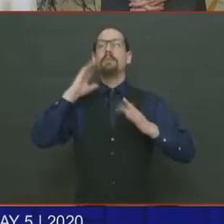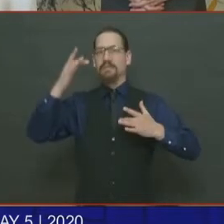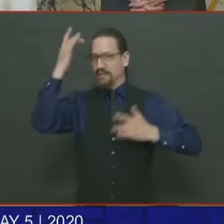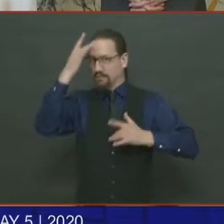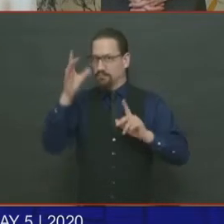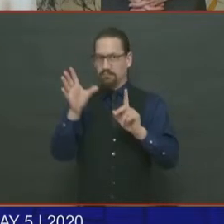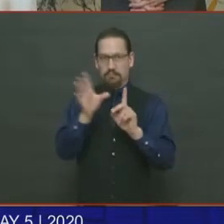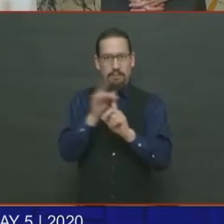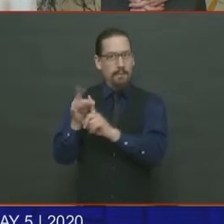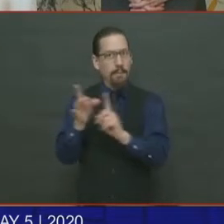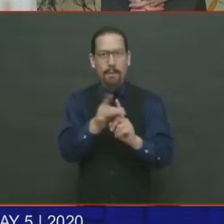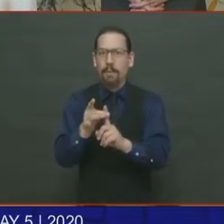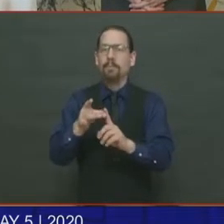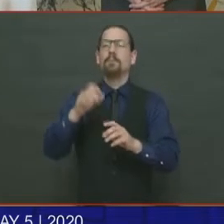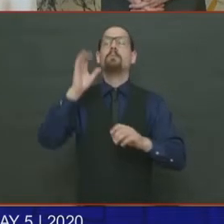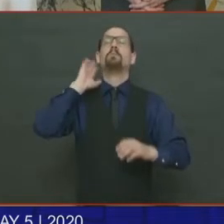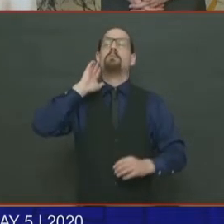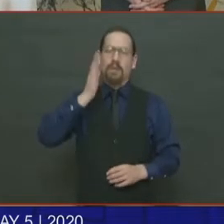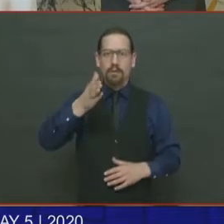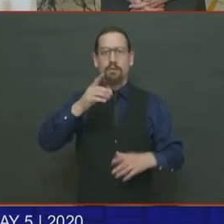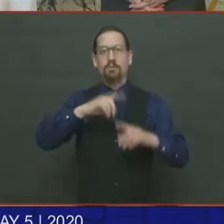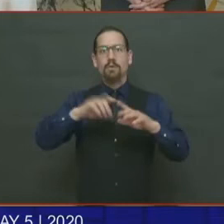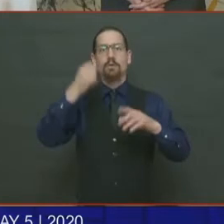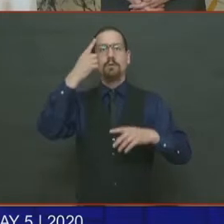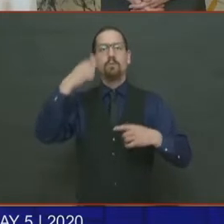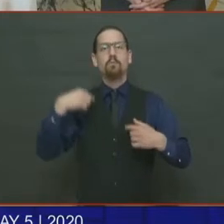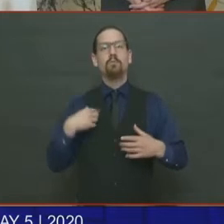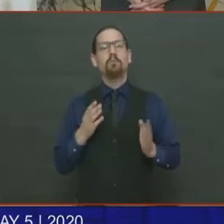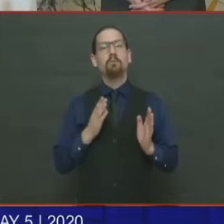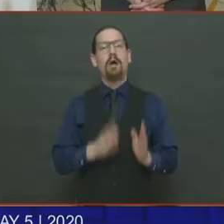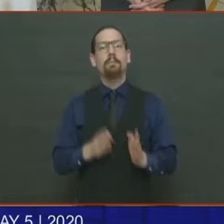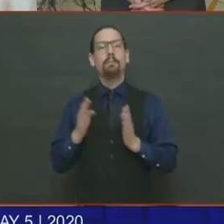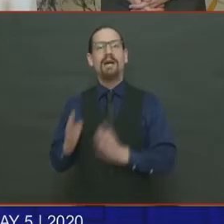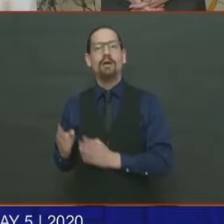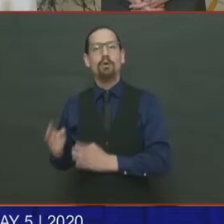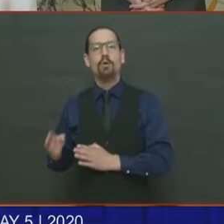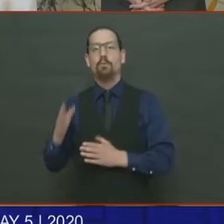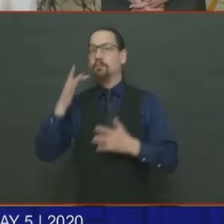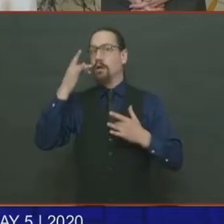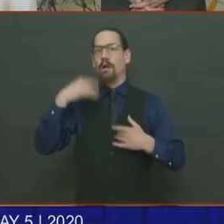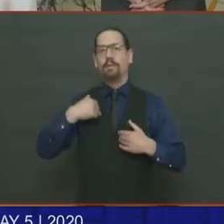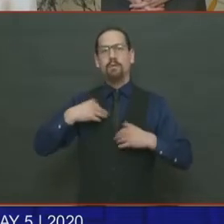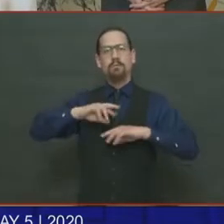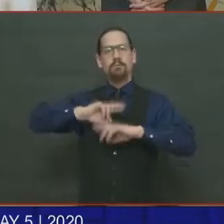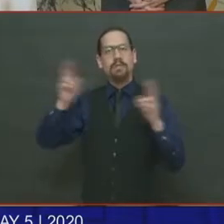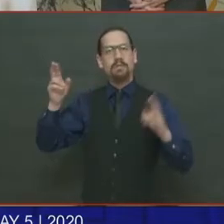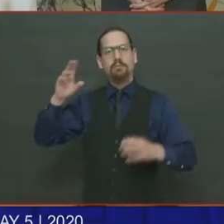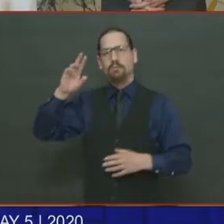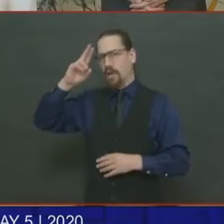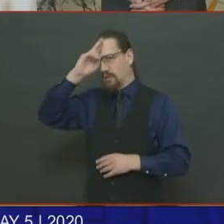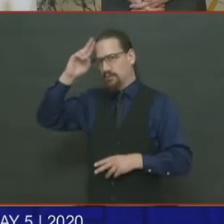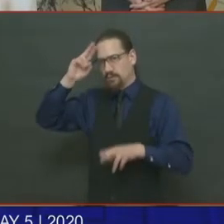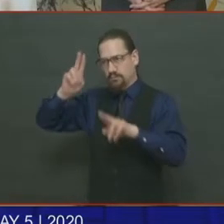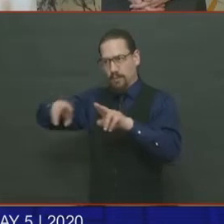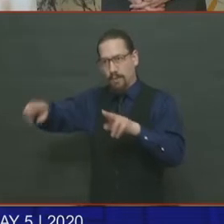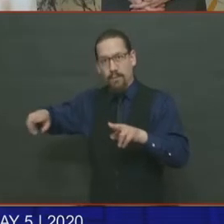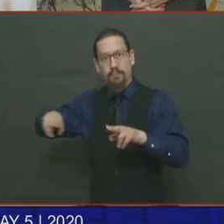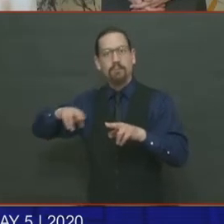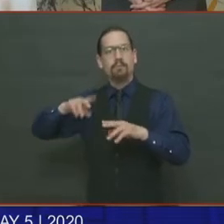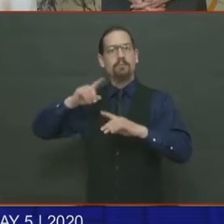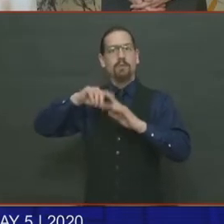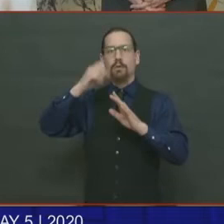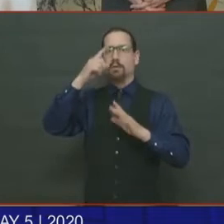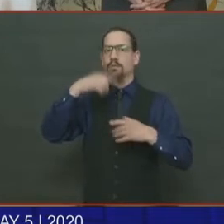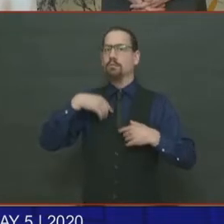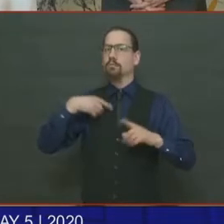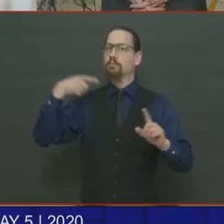a place where we have that horrible spike and the virus runs away with itself. One of those measures is that